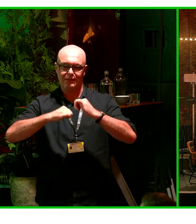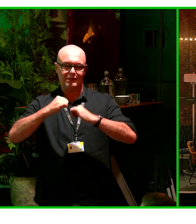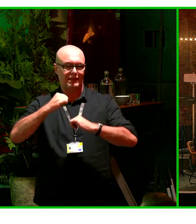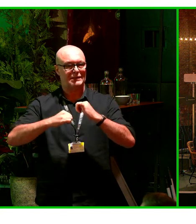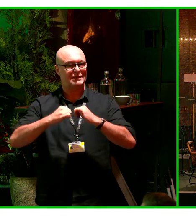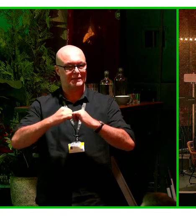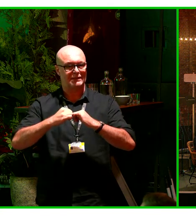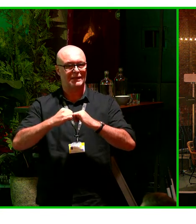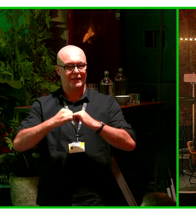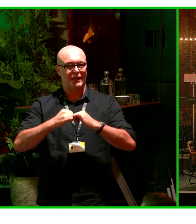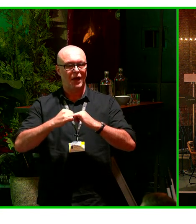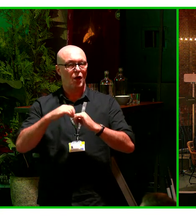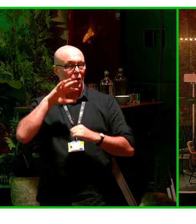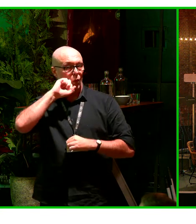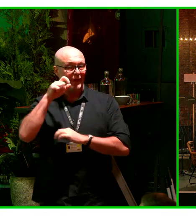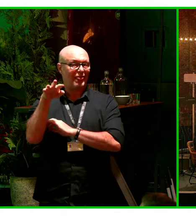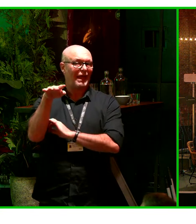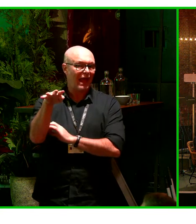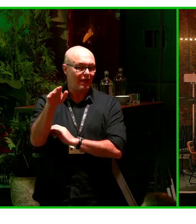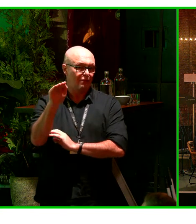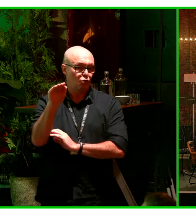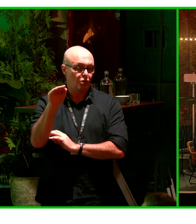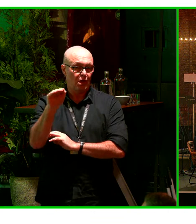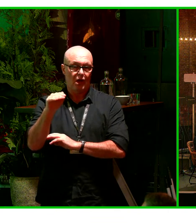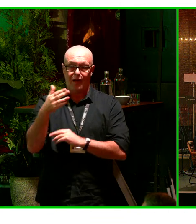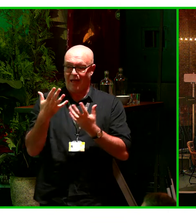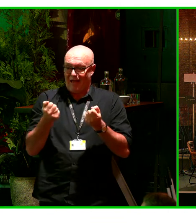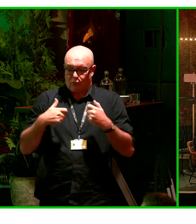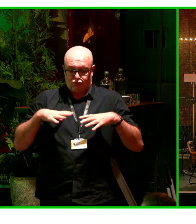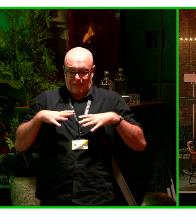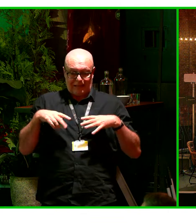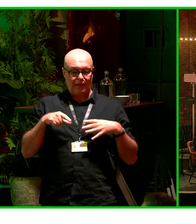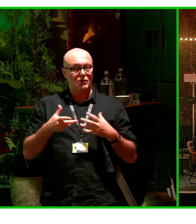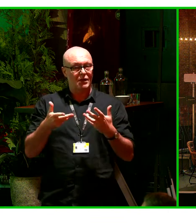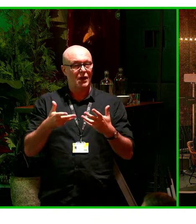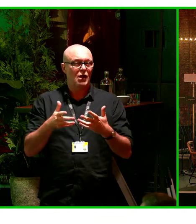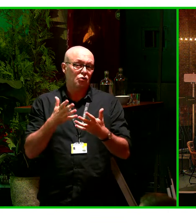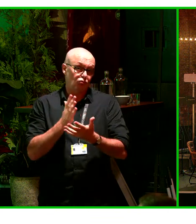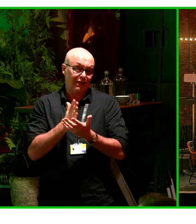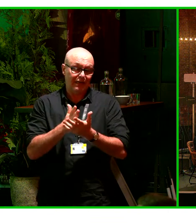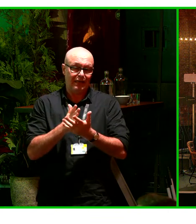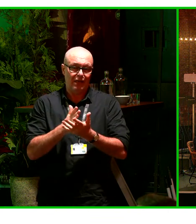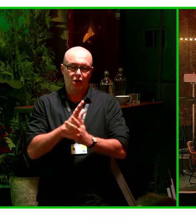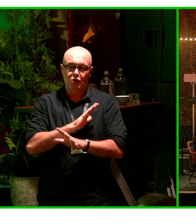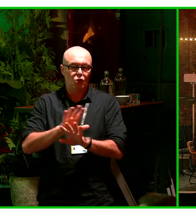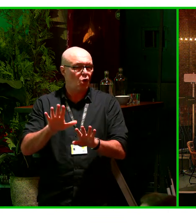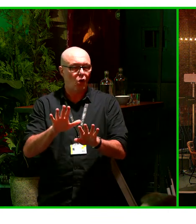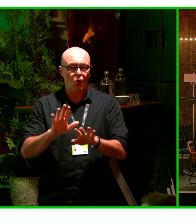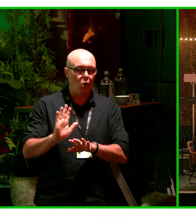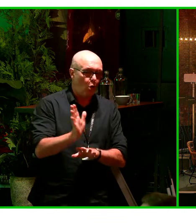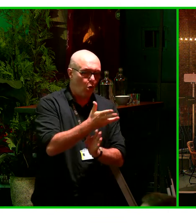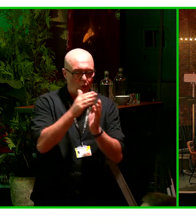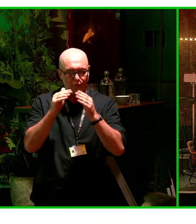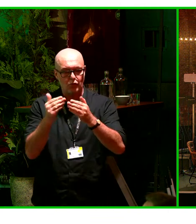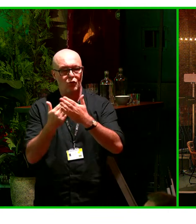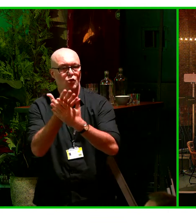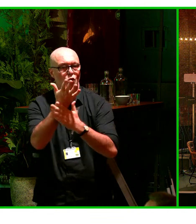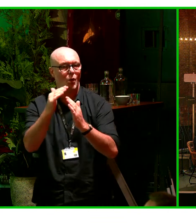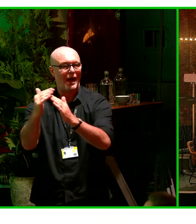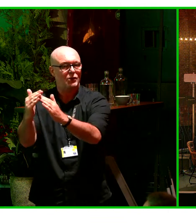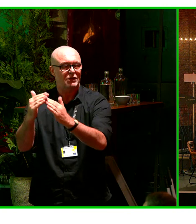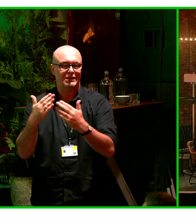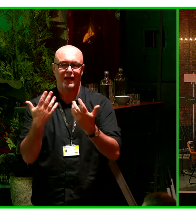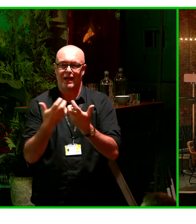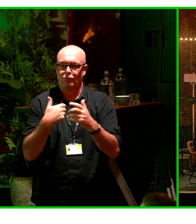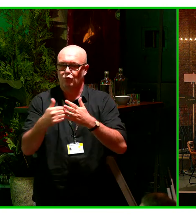are already standing right now. So a greater look's going to be looking at retrofitting and how that will work in the future. There is